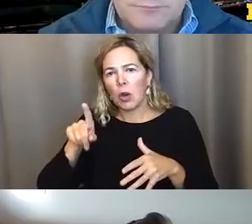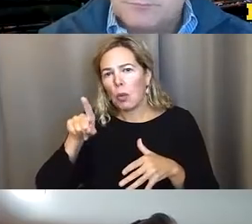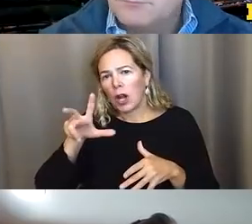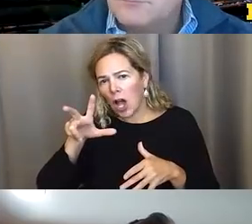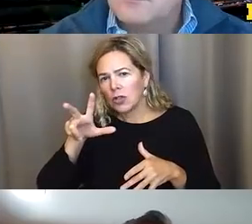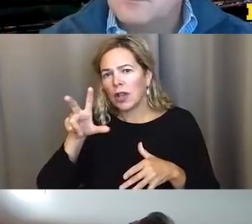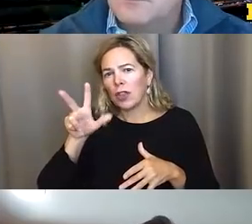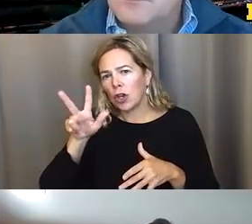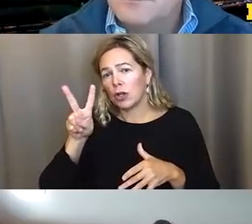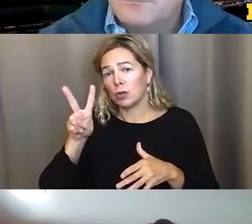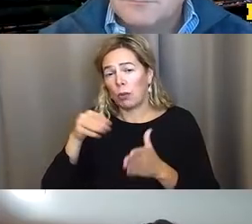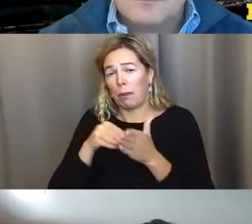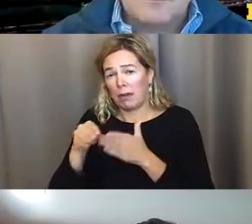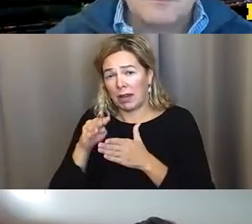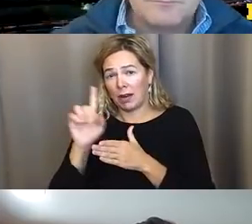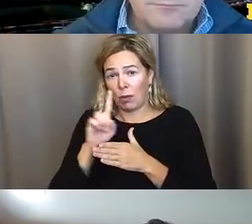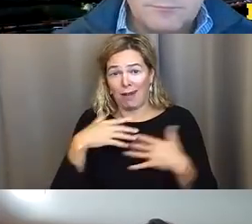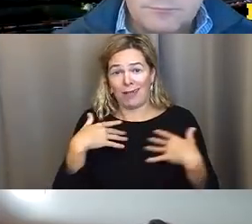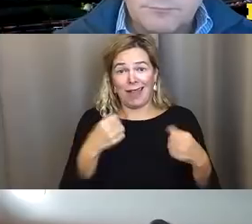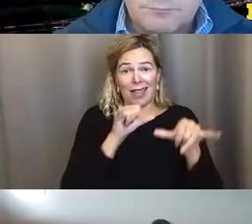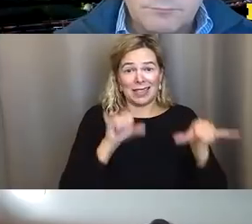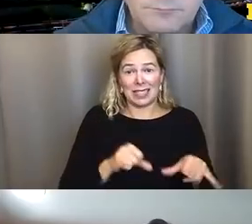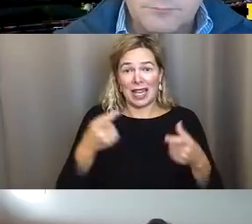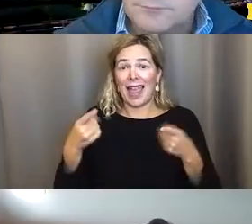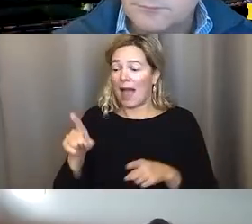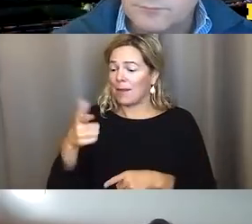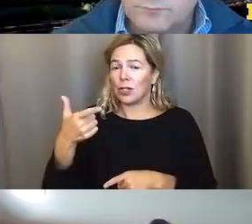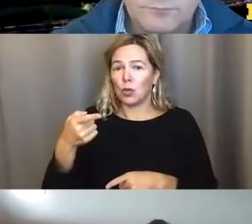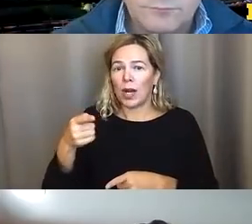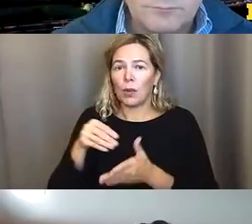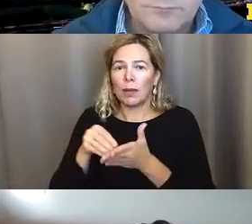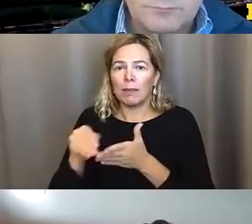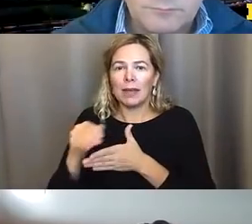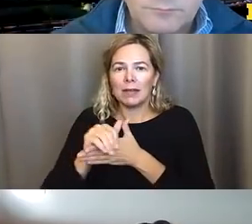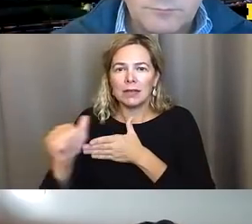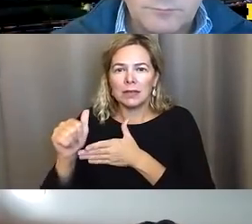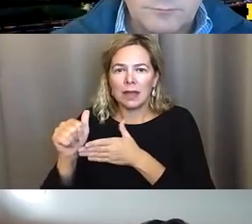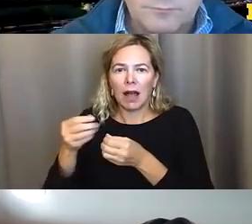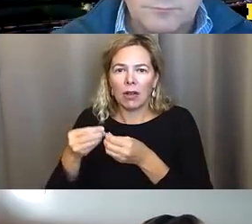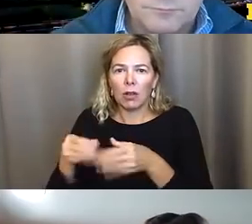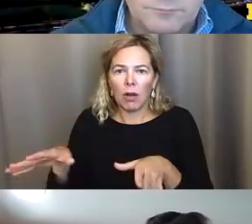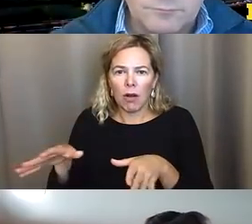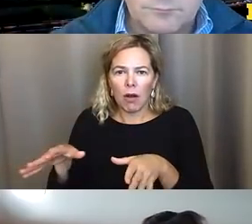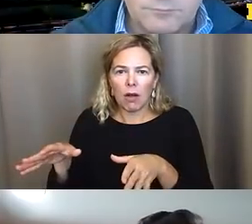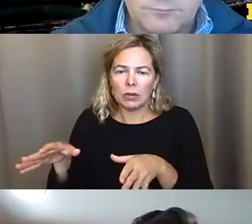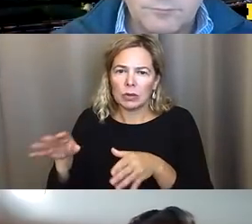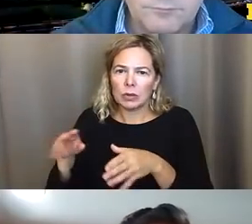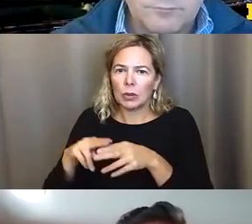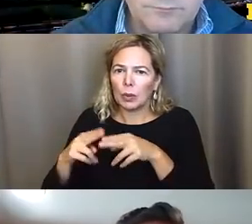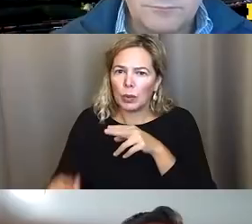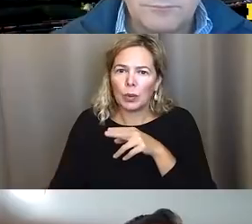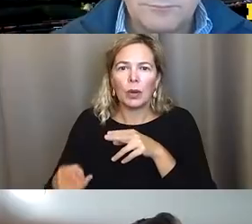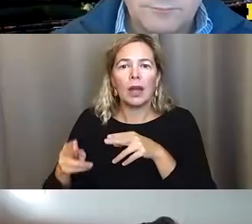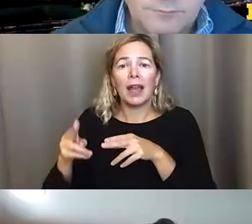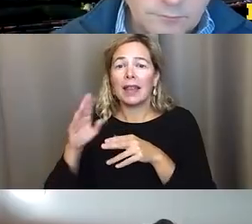health system. We ended up at a $21 million loss, which was much better than we expected. That loss